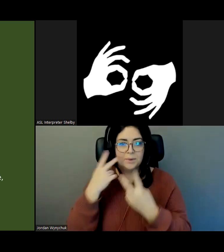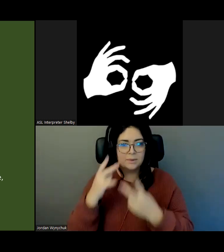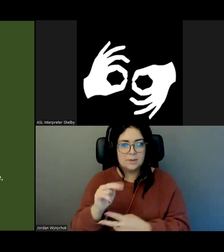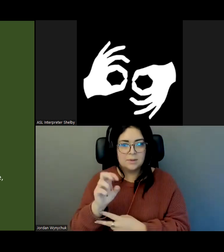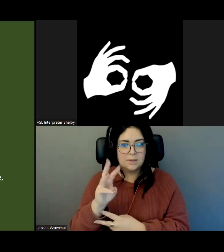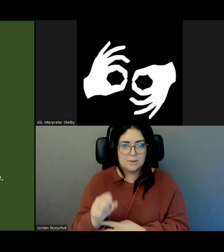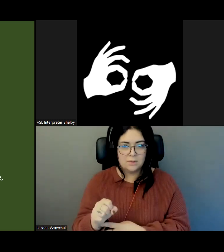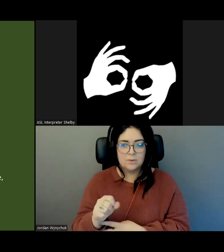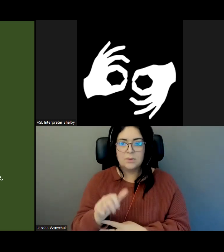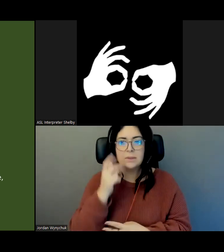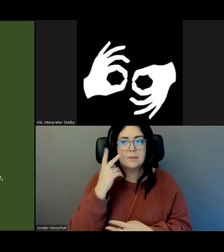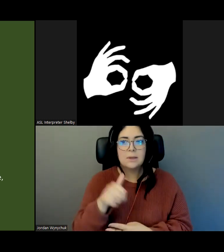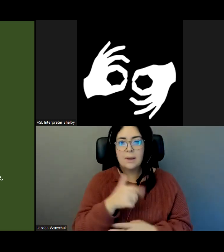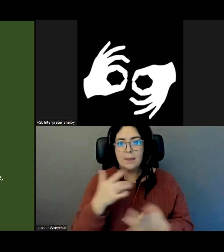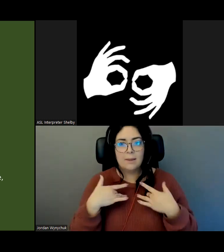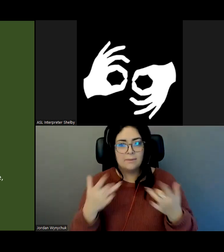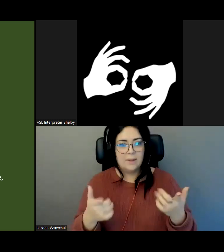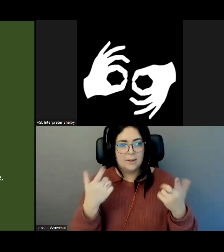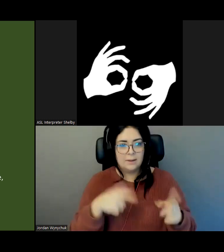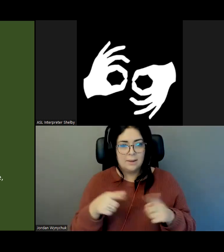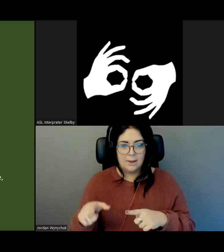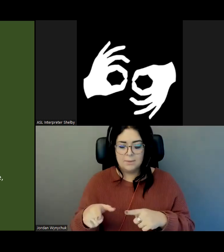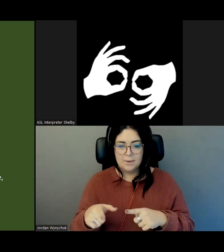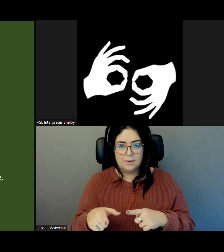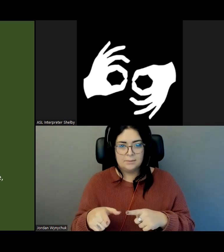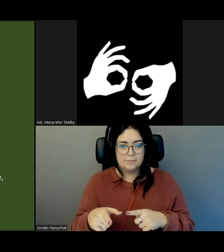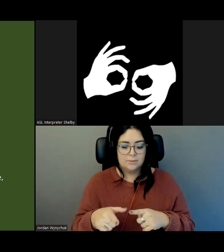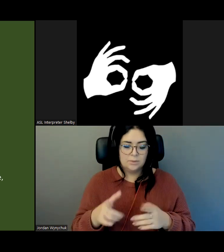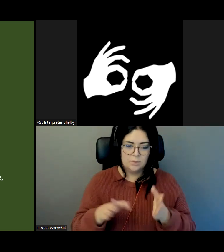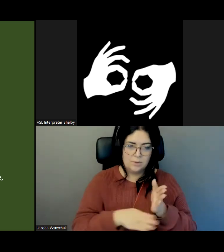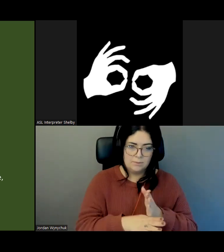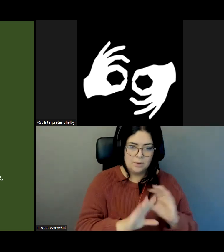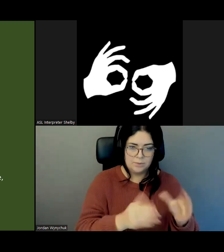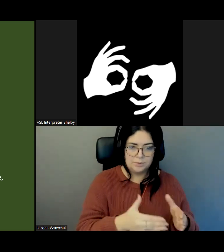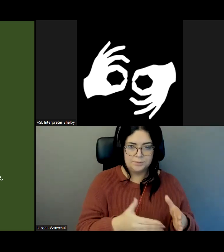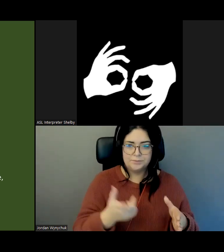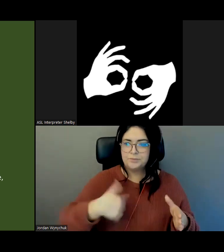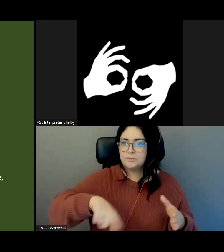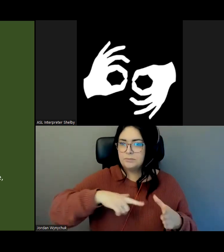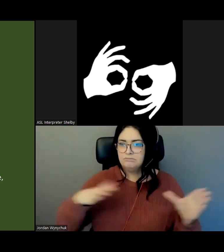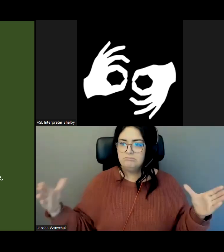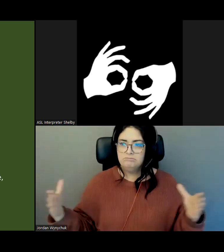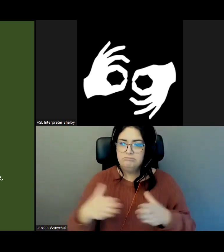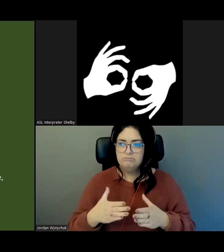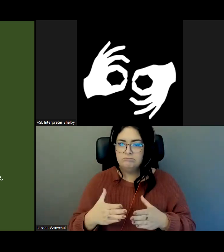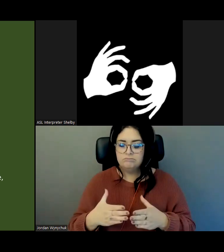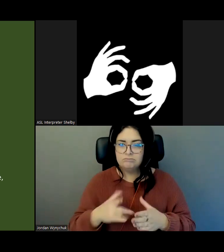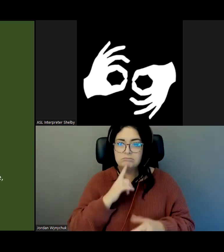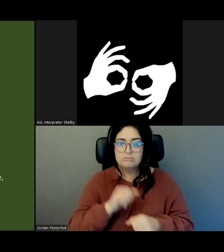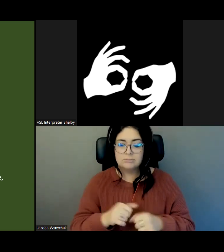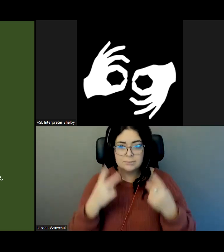Given the events in other countries against diverse populations, we need to come together in ways that are